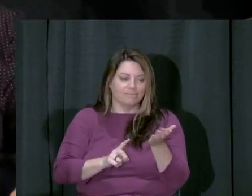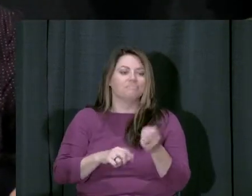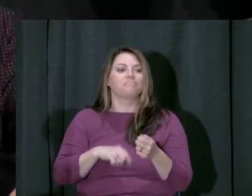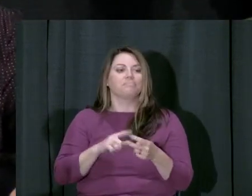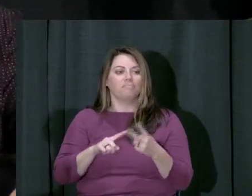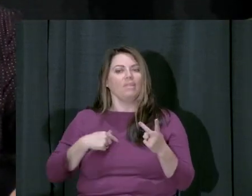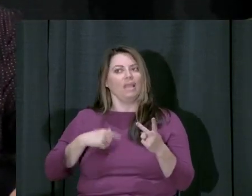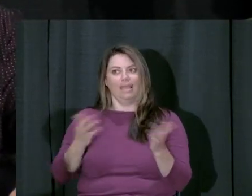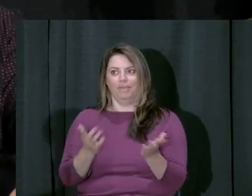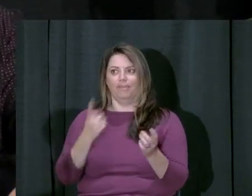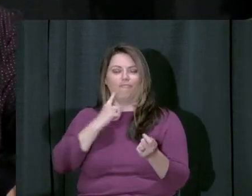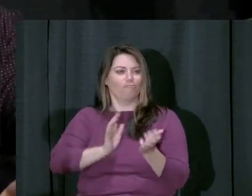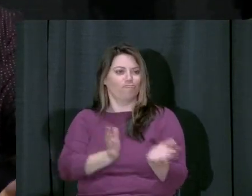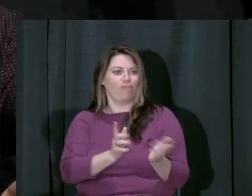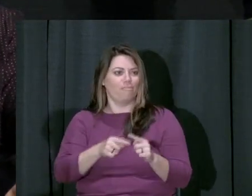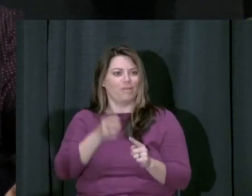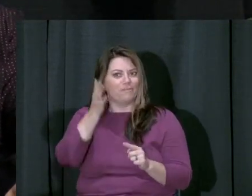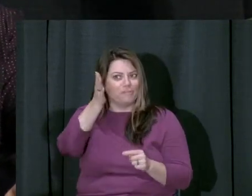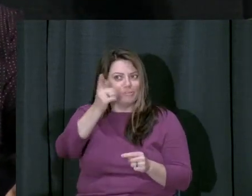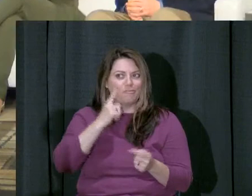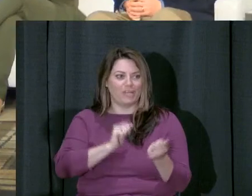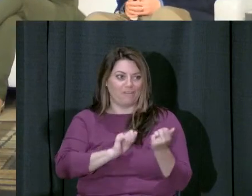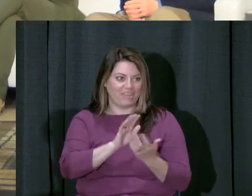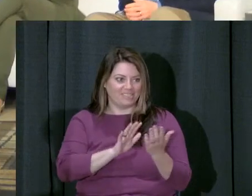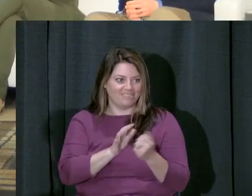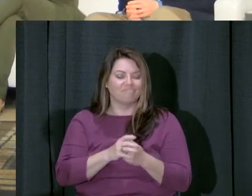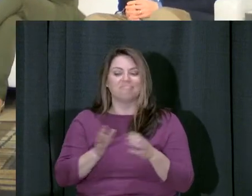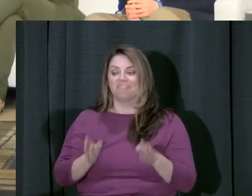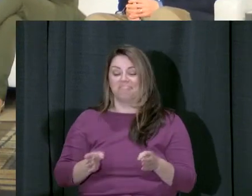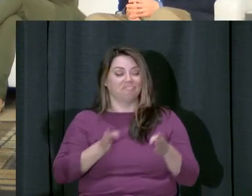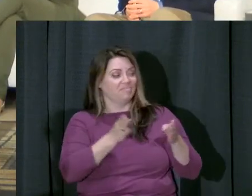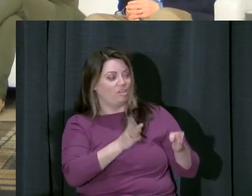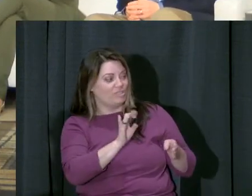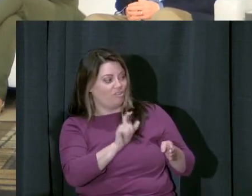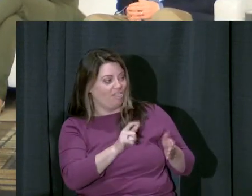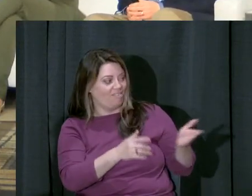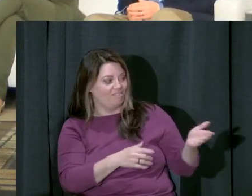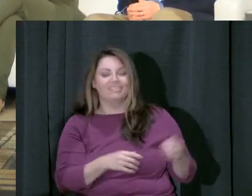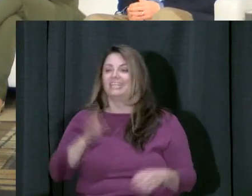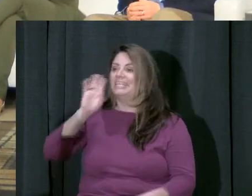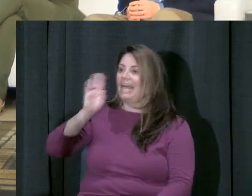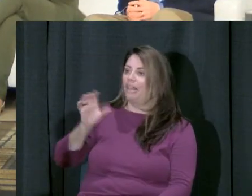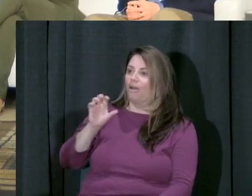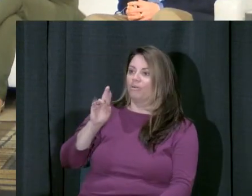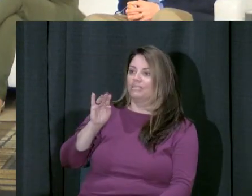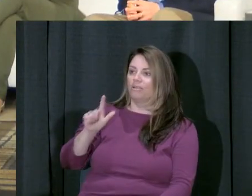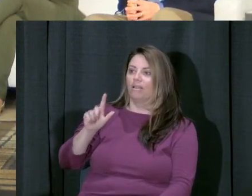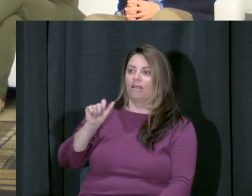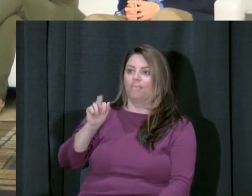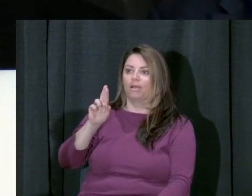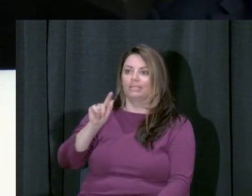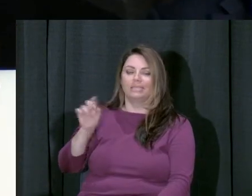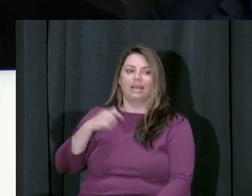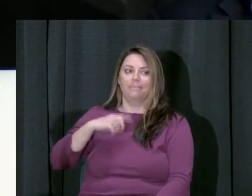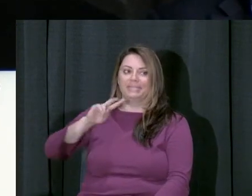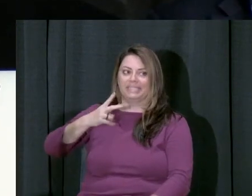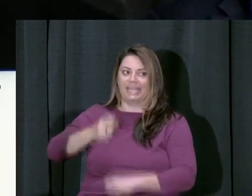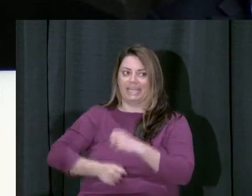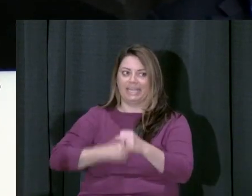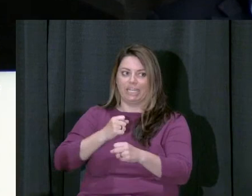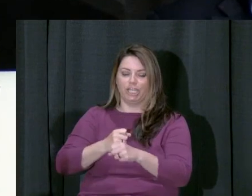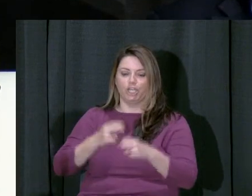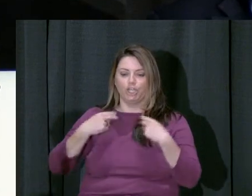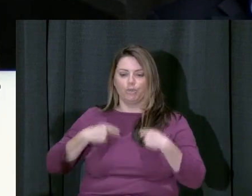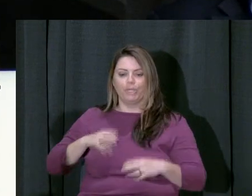about the future of interfaces. Excellent, very good. And Crystal, please. Hi, everyone. My name is Crystal Marte. I'm a second-year